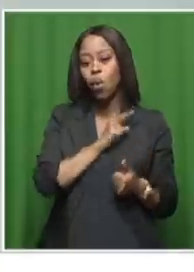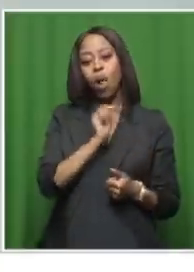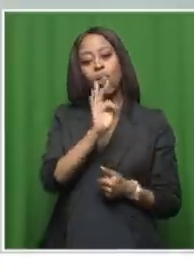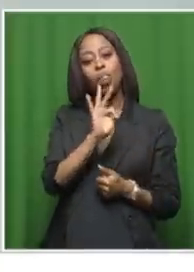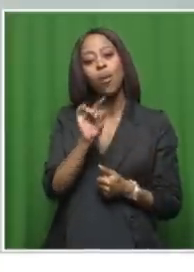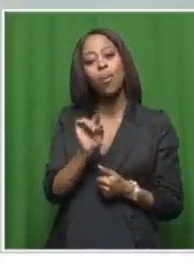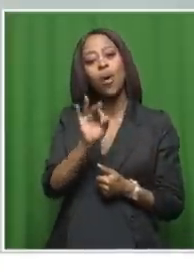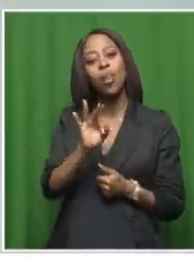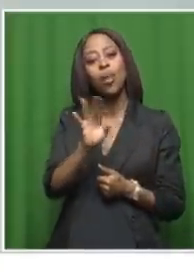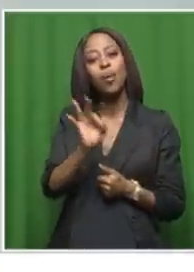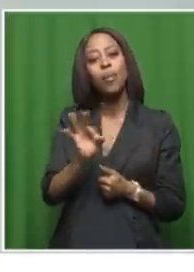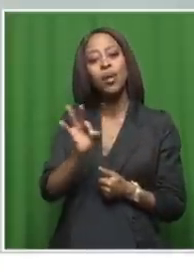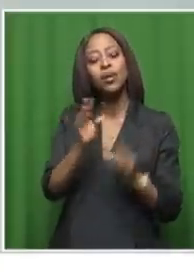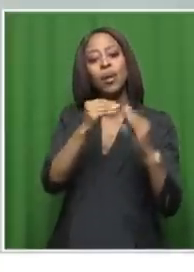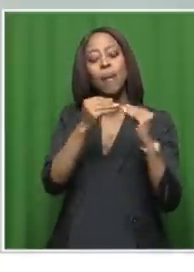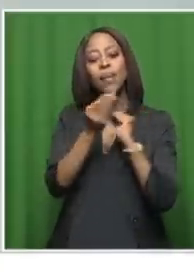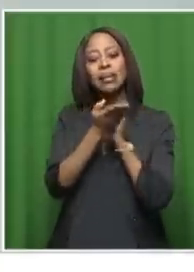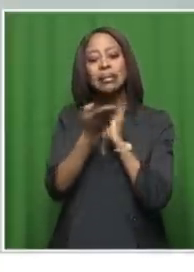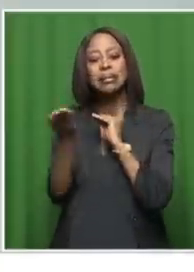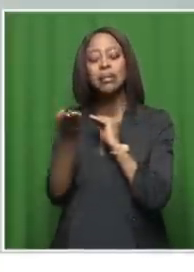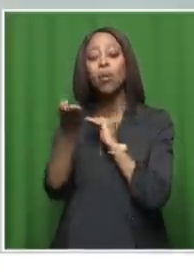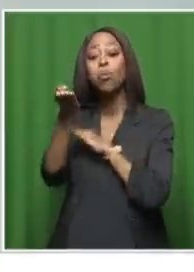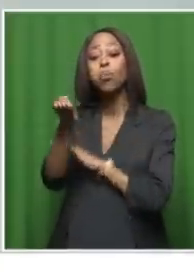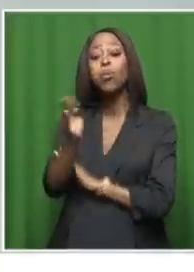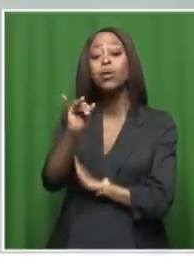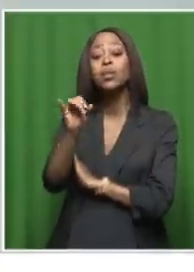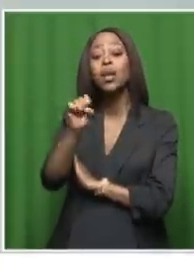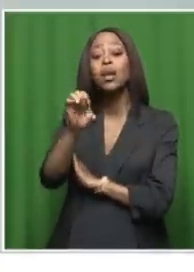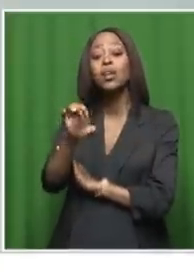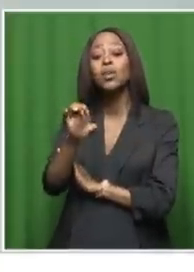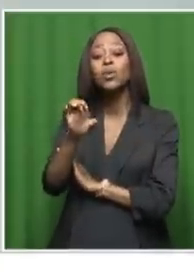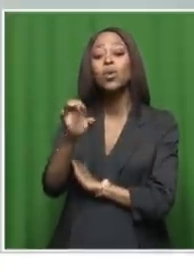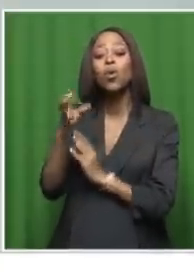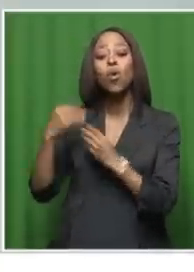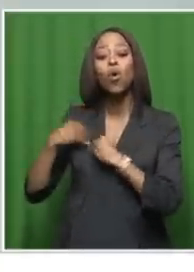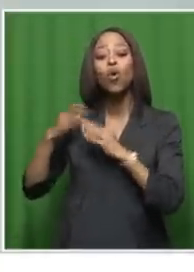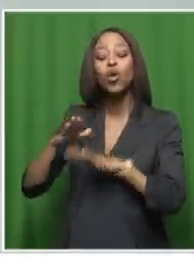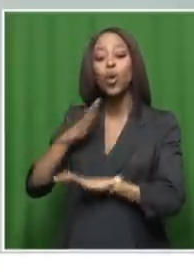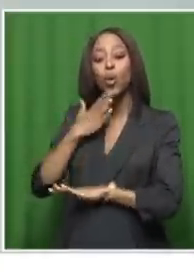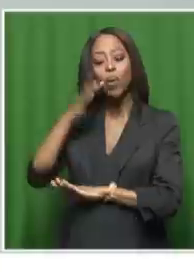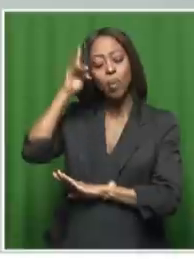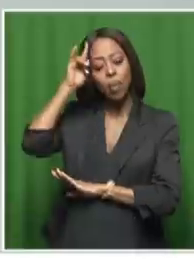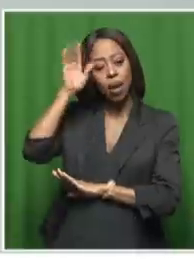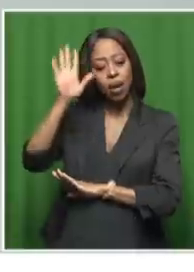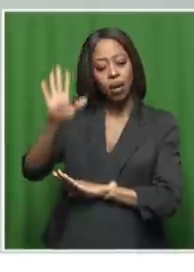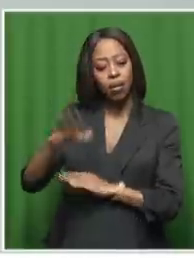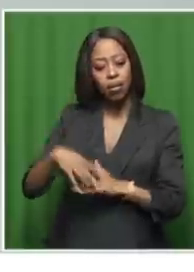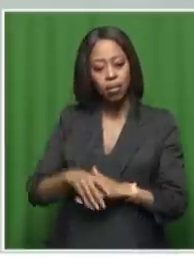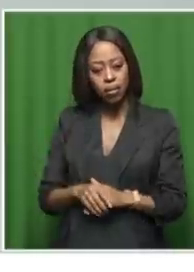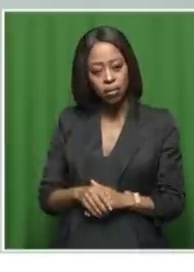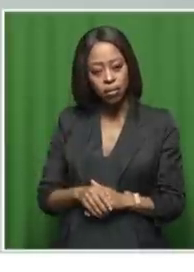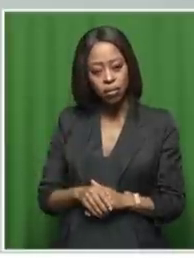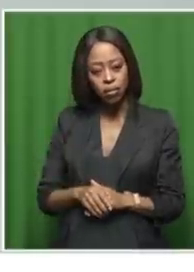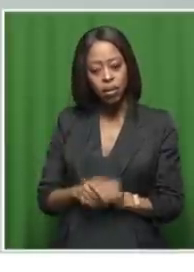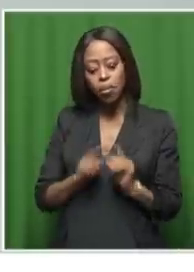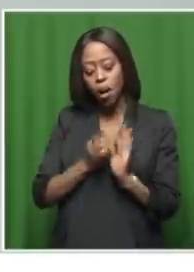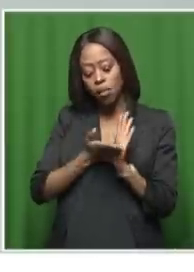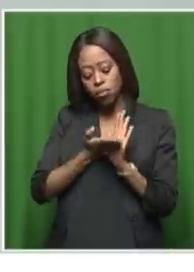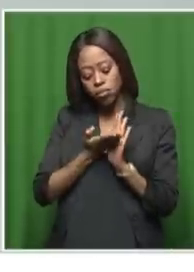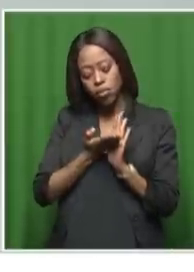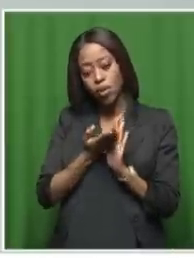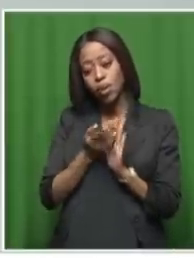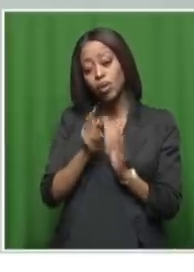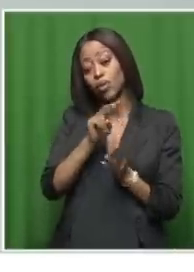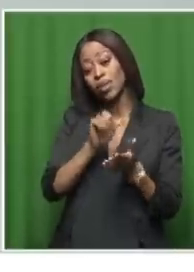3.3% of entities listed in the JSE are wholly Black owned, up from 1%